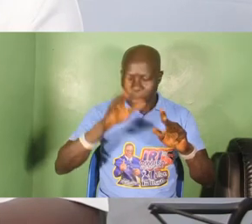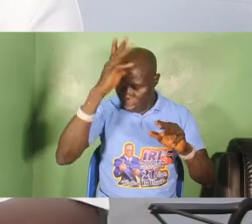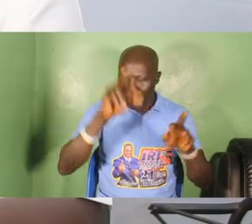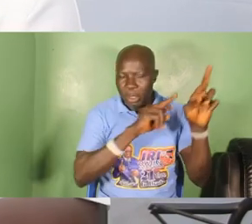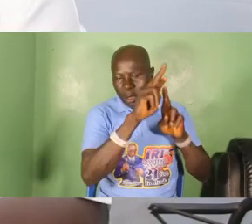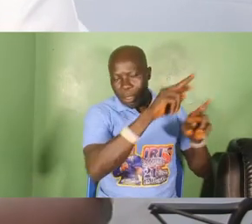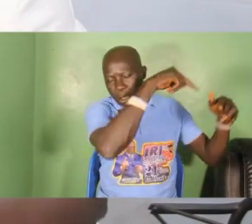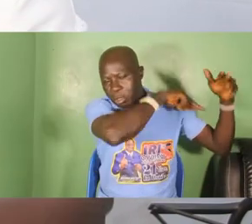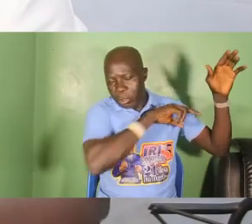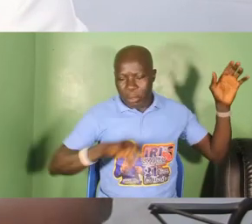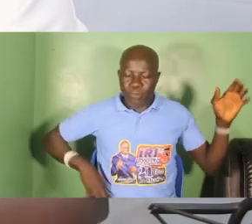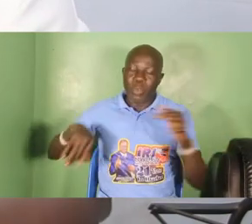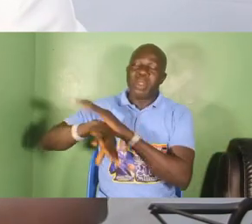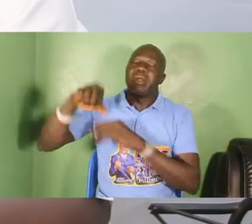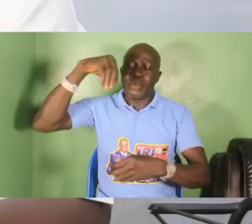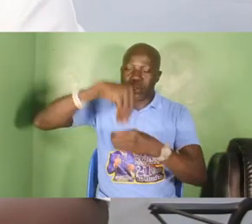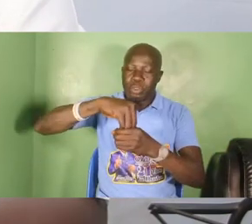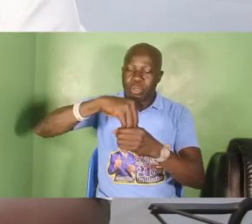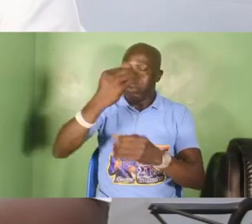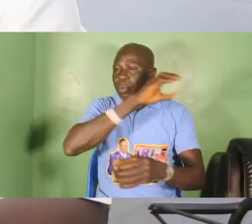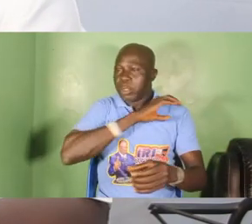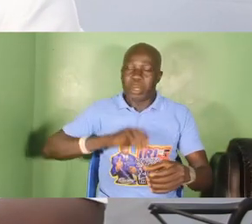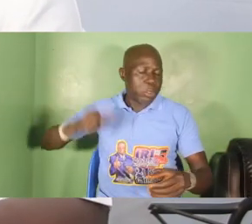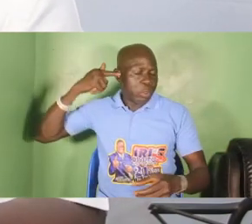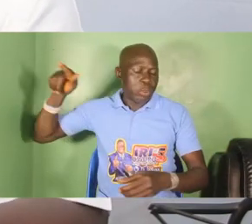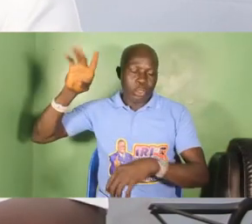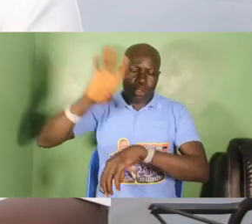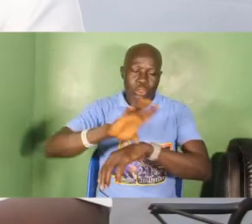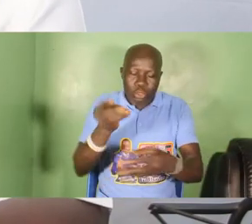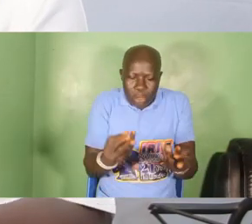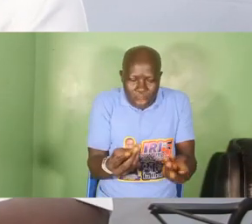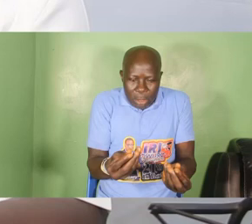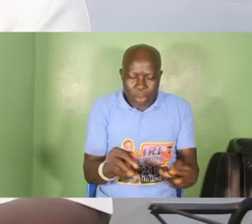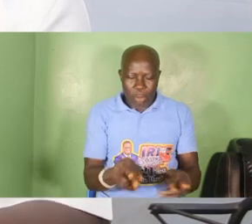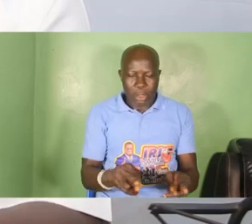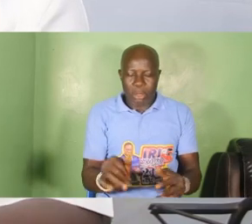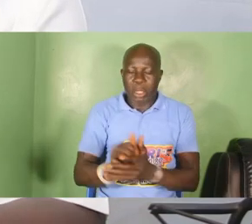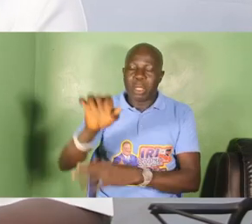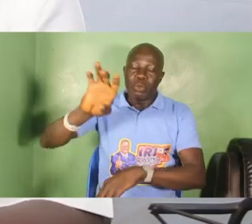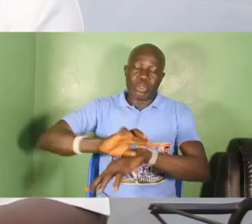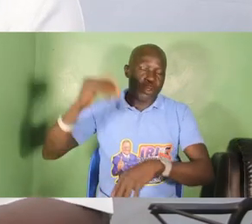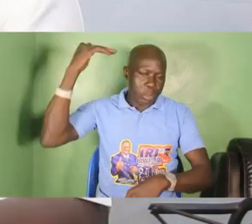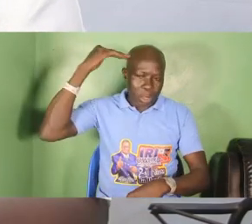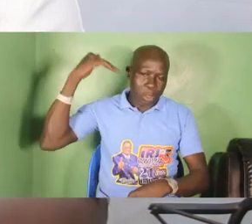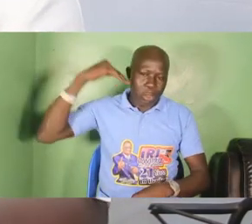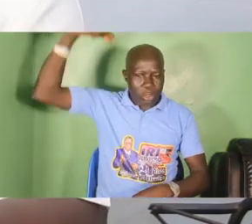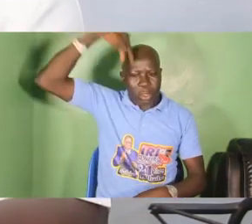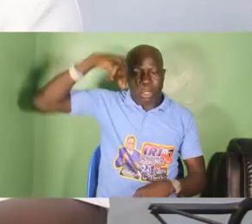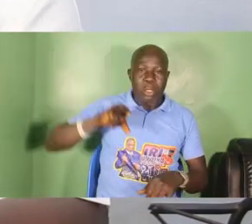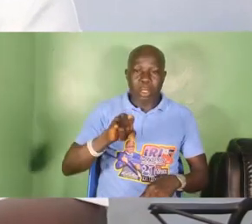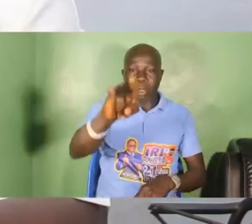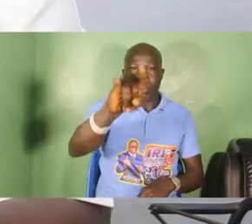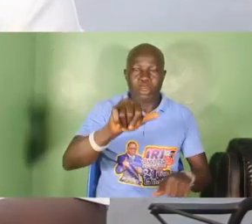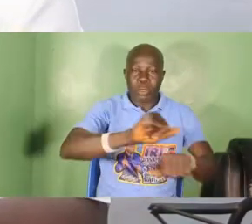Babasebioba. Lati just seed of Kagode Church. Land of reality. Tell you your one, eh? Baremo Idiobi Airport